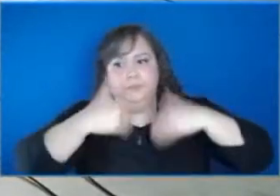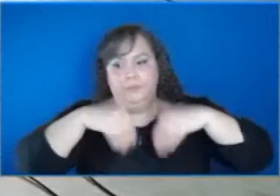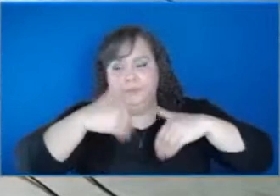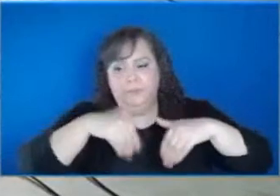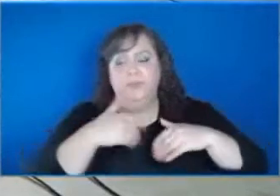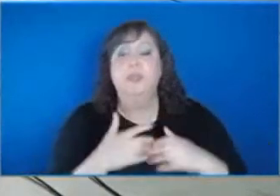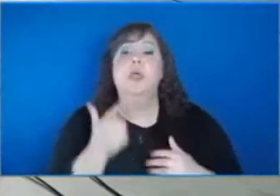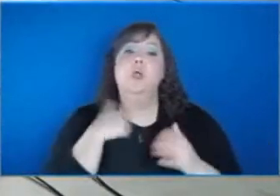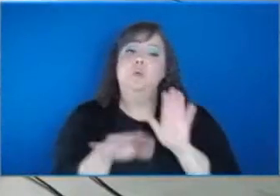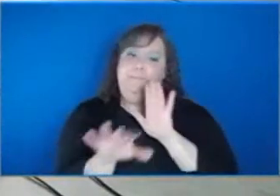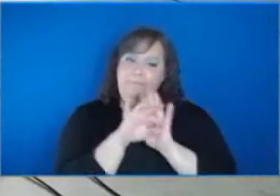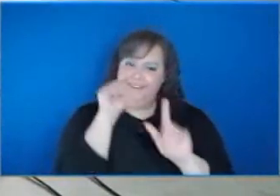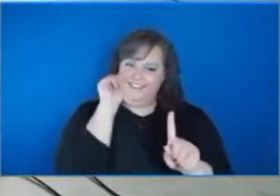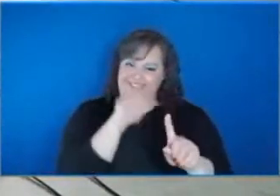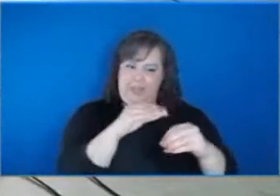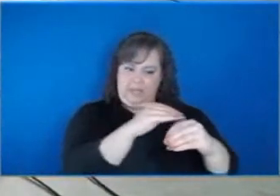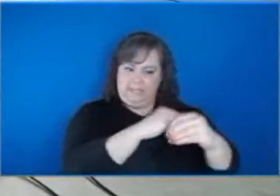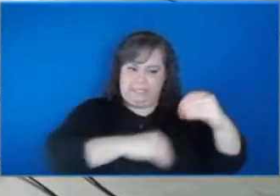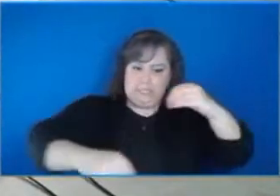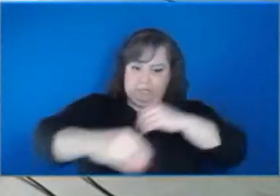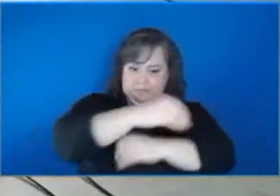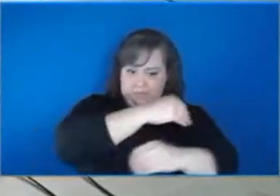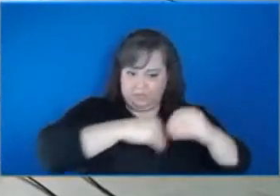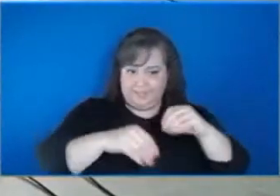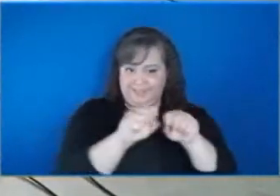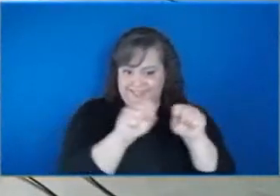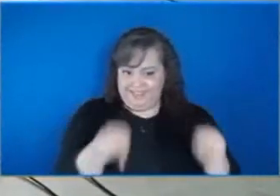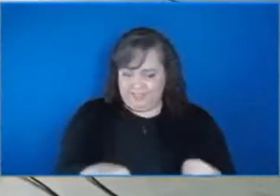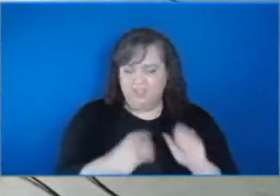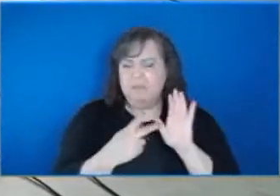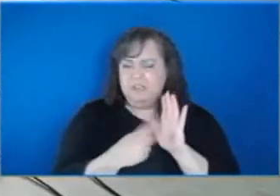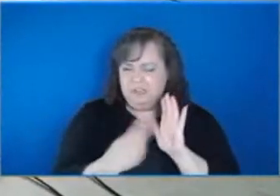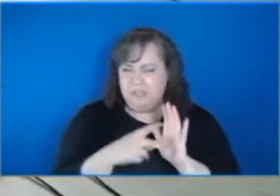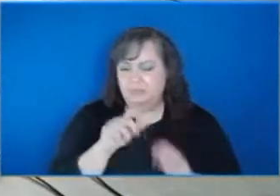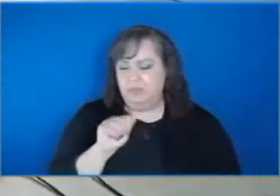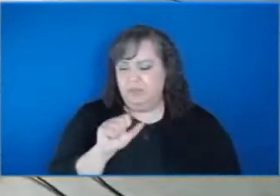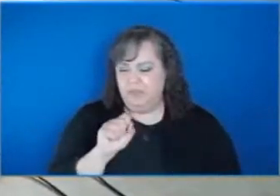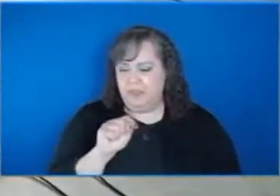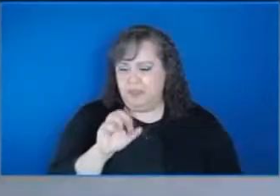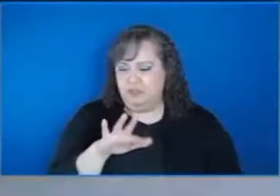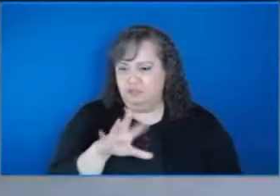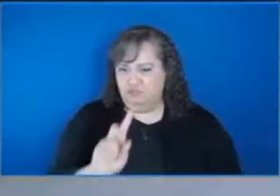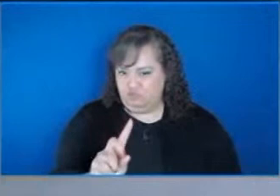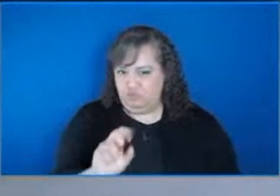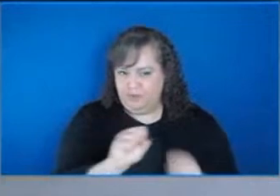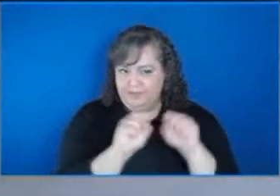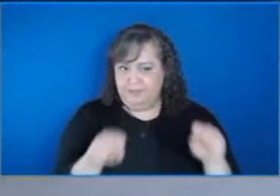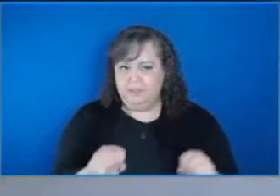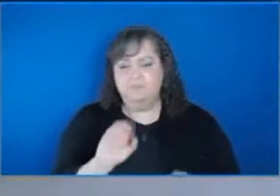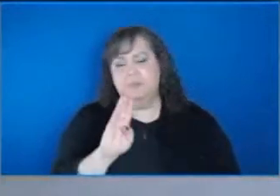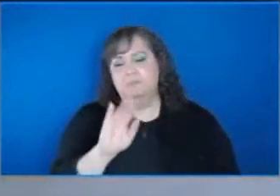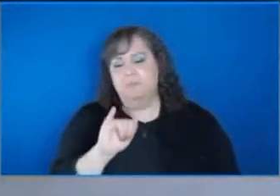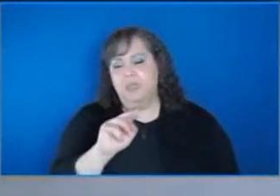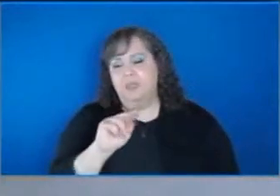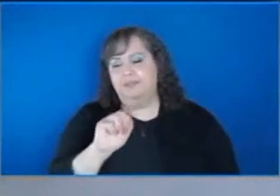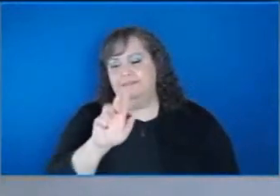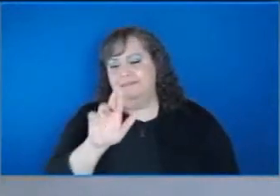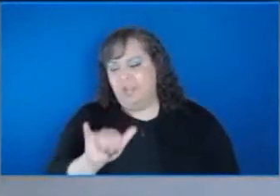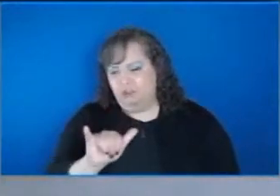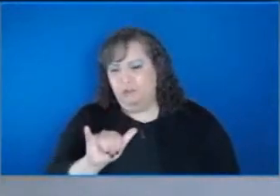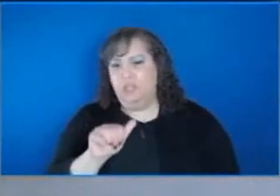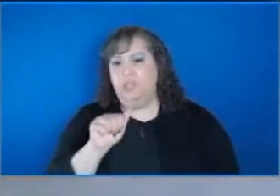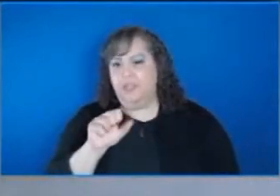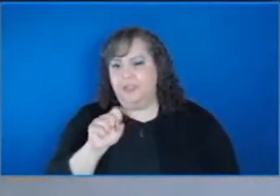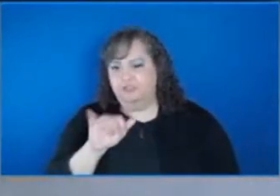this particular double asteroid system, this binary asteroid system, precisely because it does